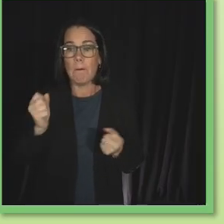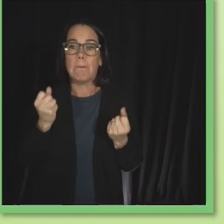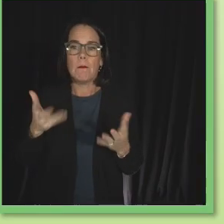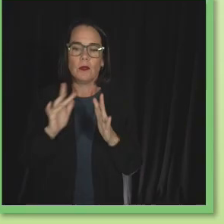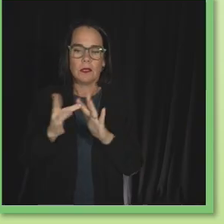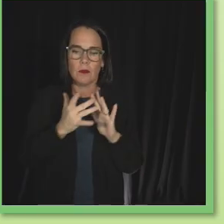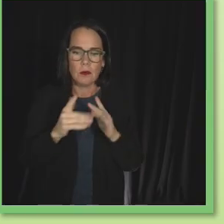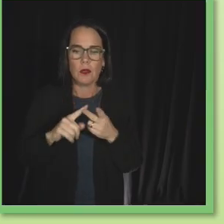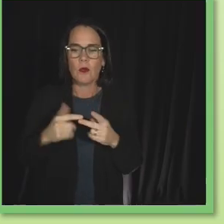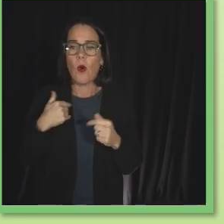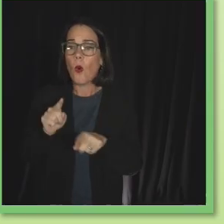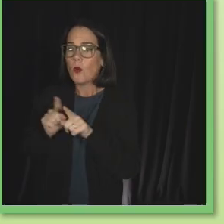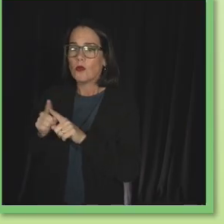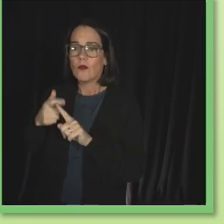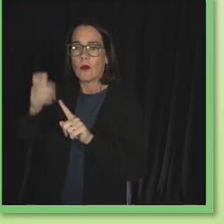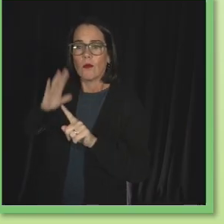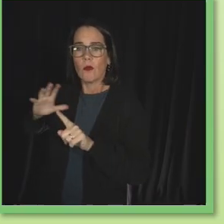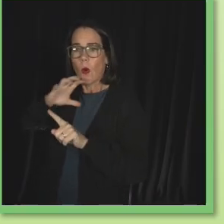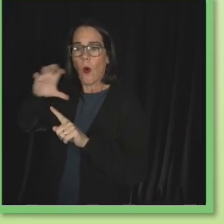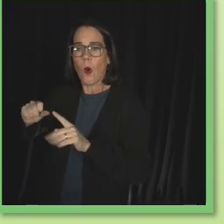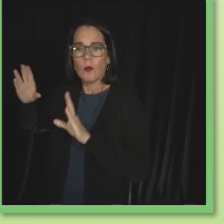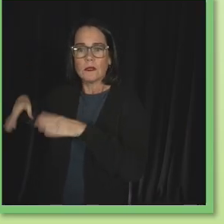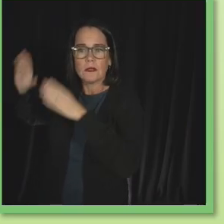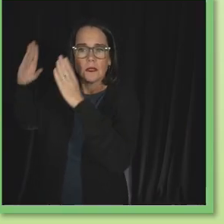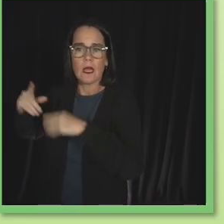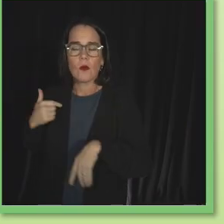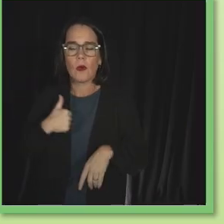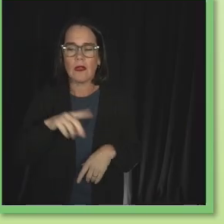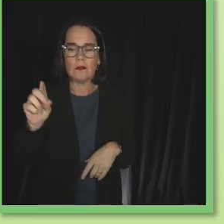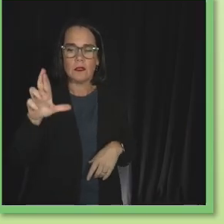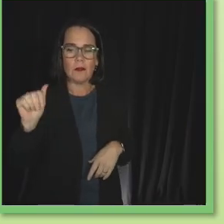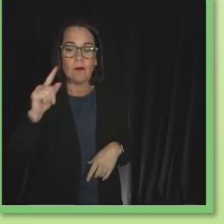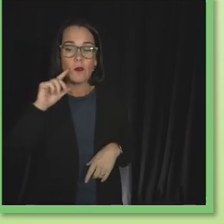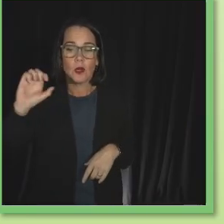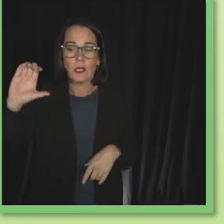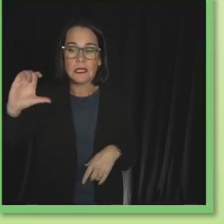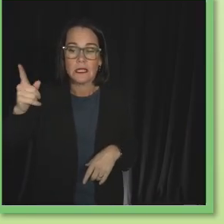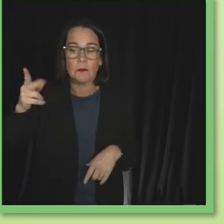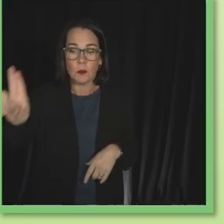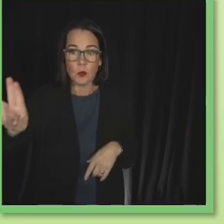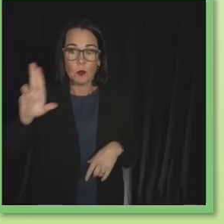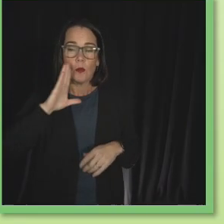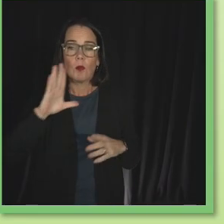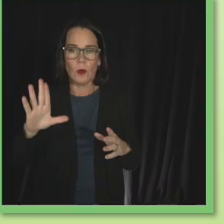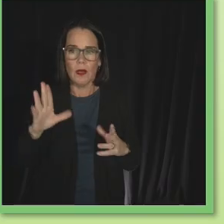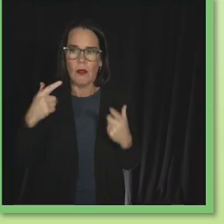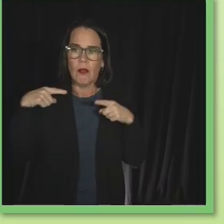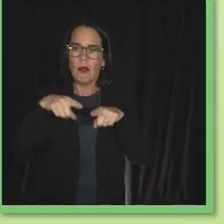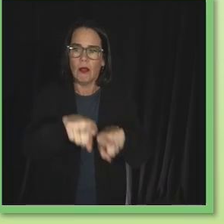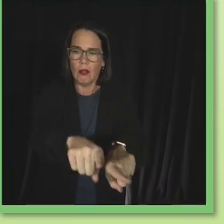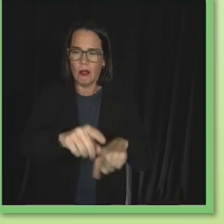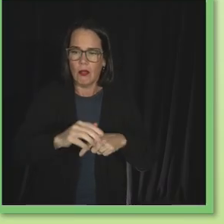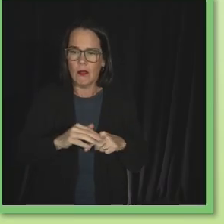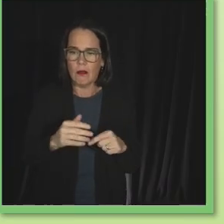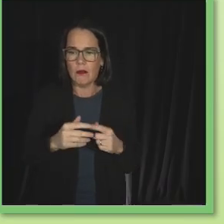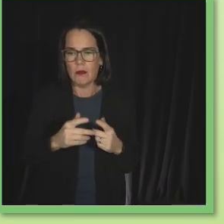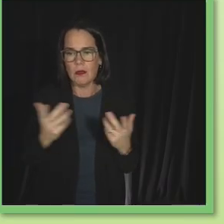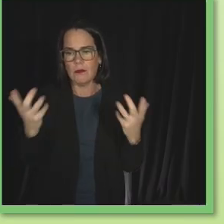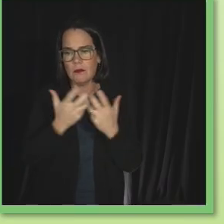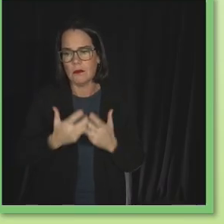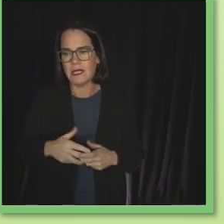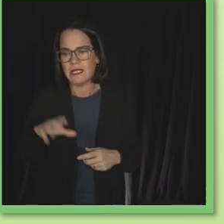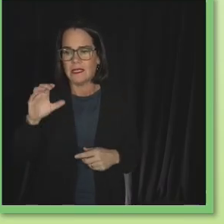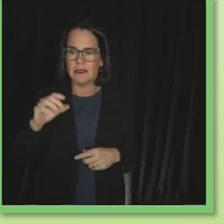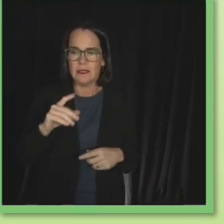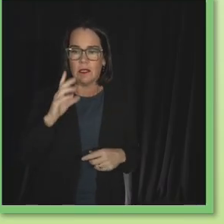from the legacy stack. We have DRA for CPU to align NICs and NICs with NUMA node and